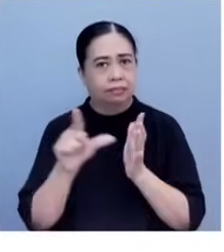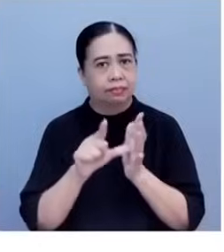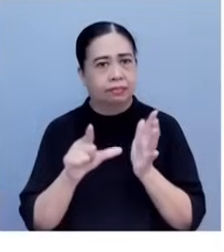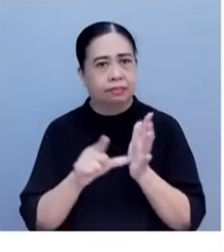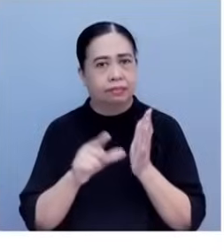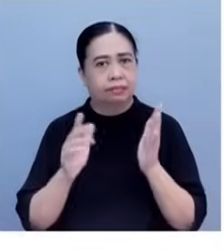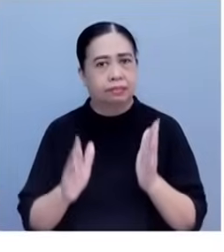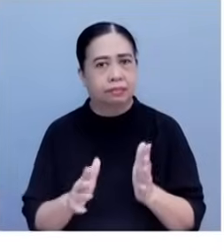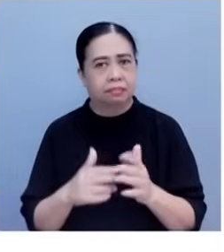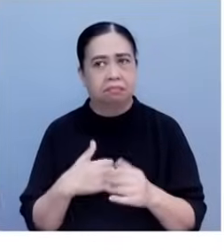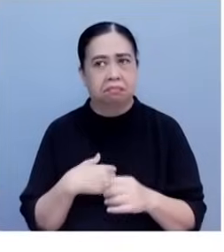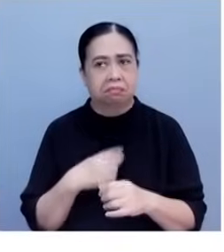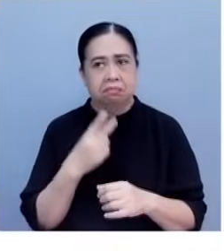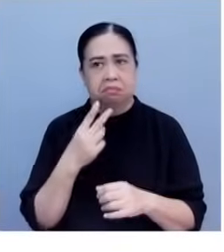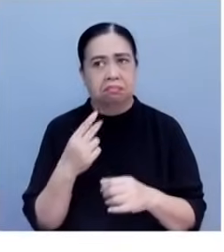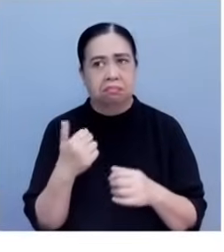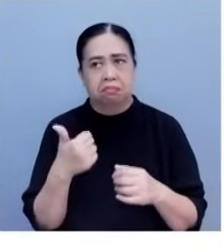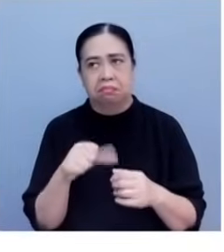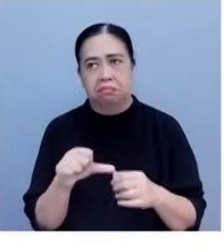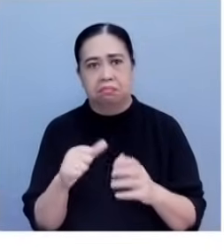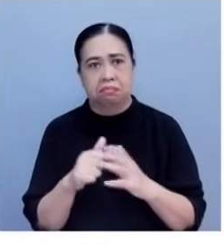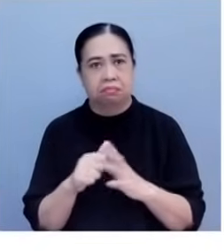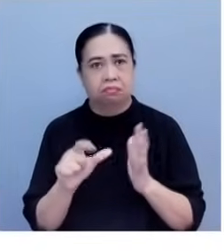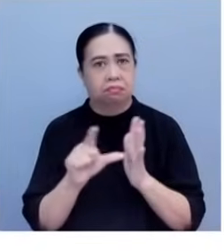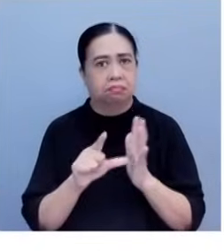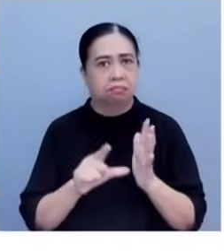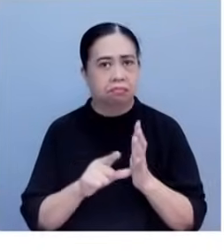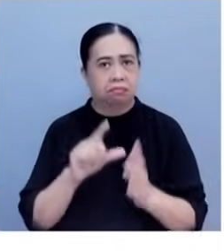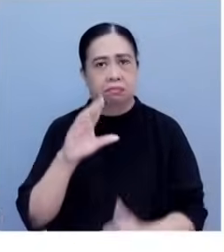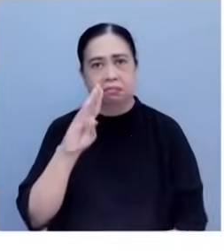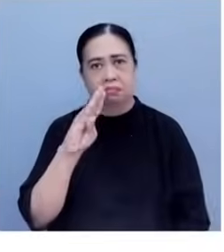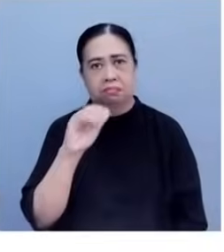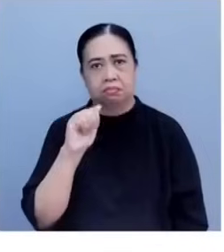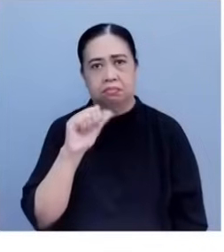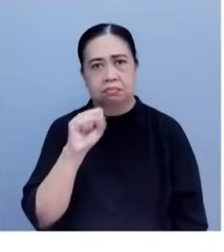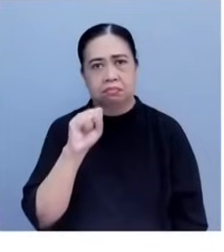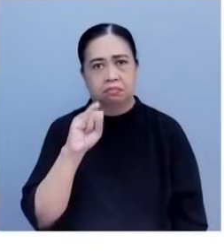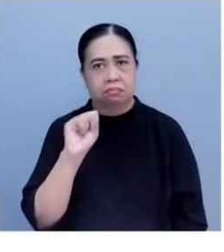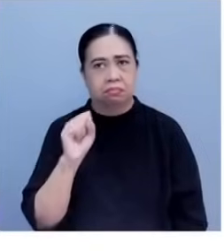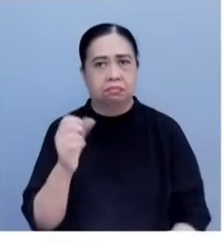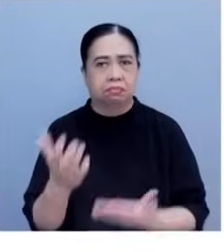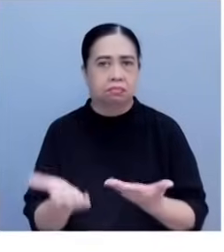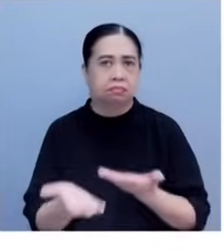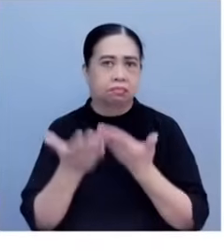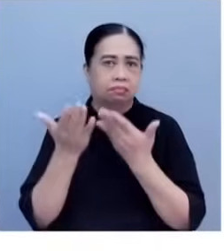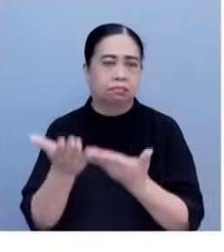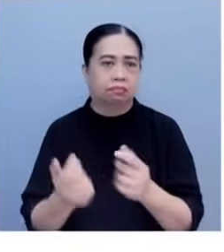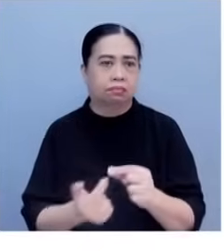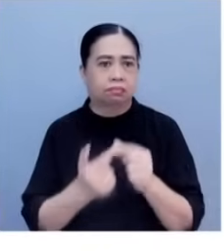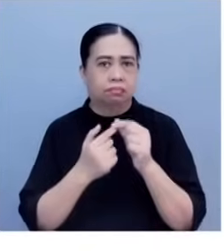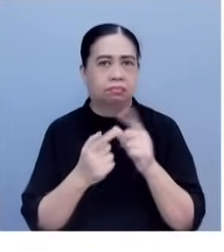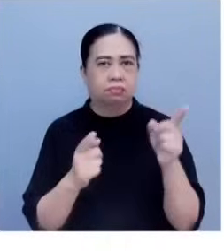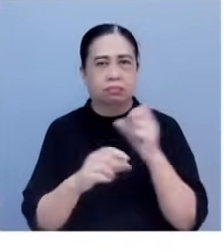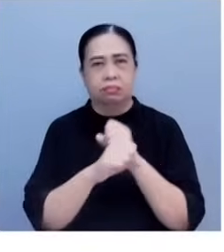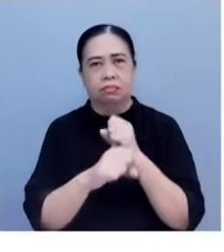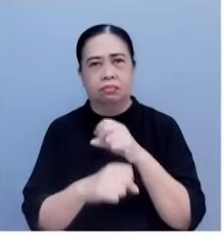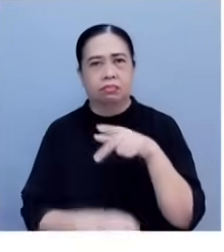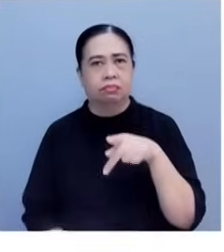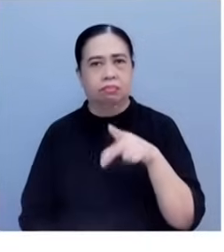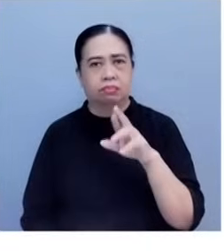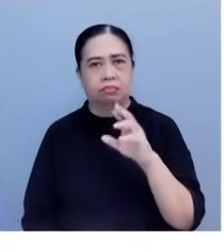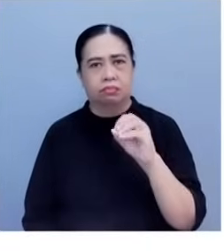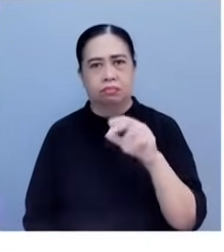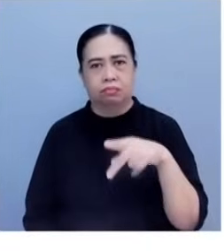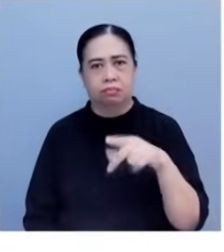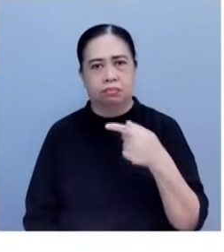As a lawyer, I don't see any legal basis for the filing, except for the propaganda purposes.